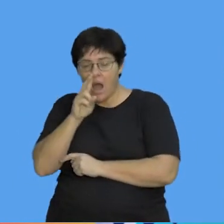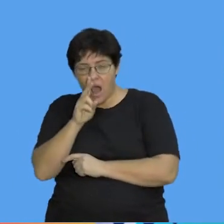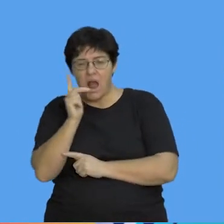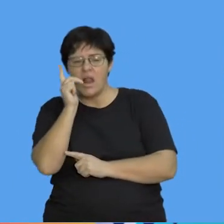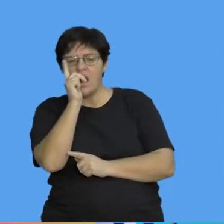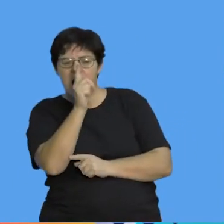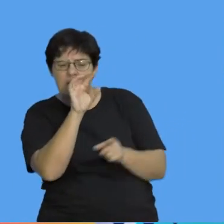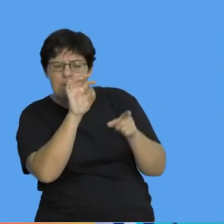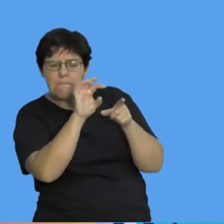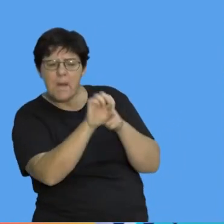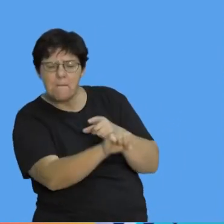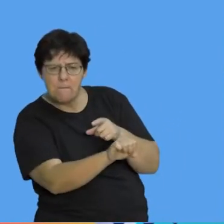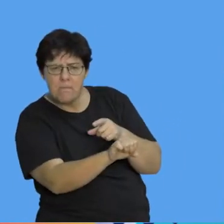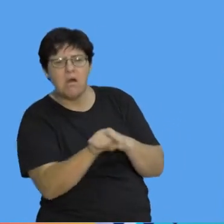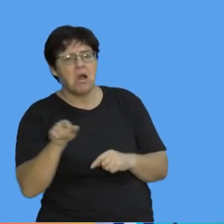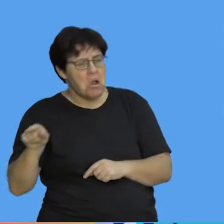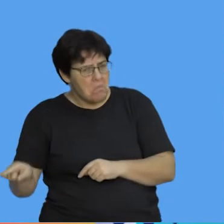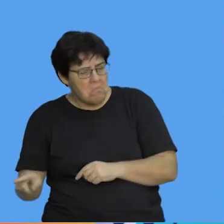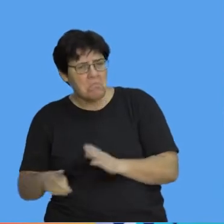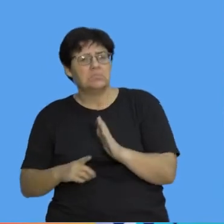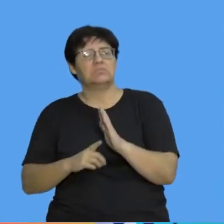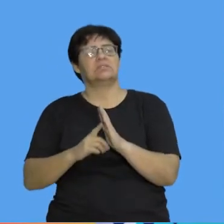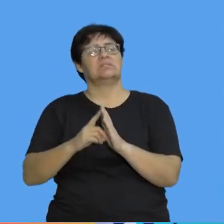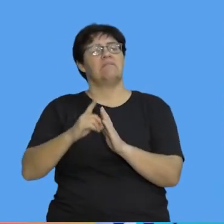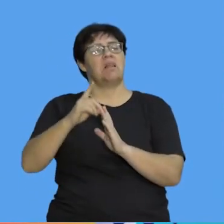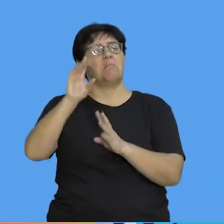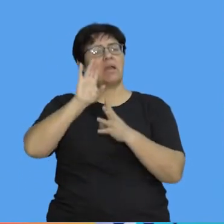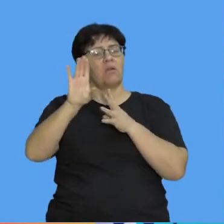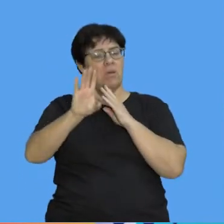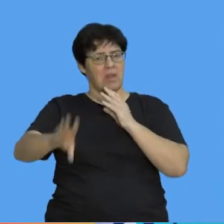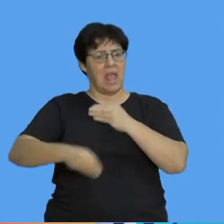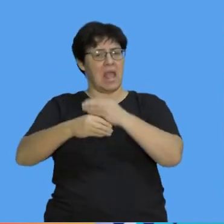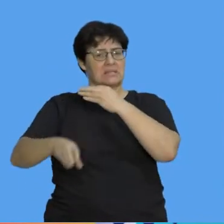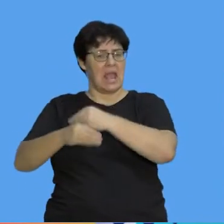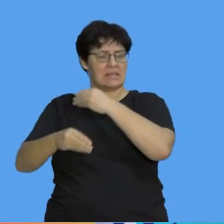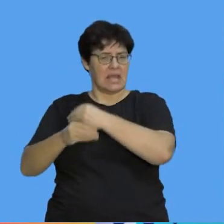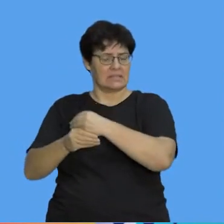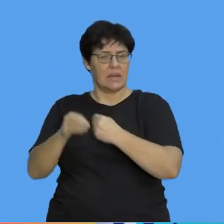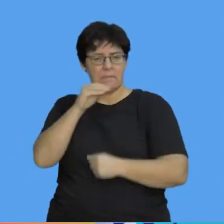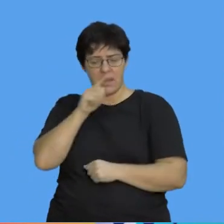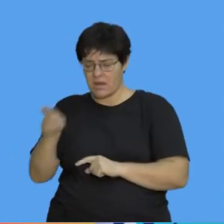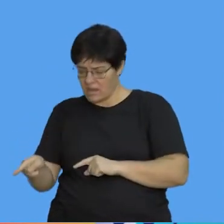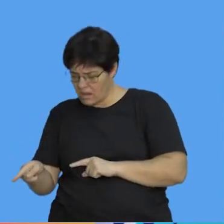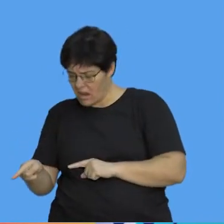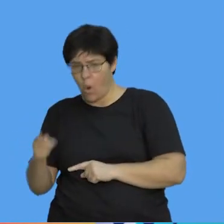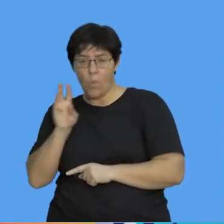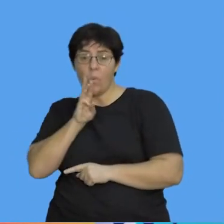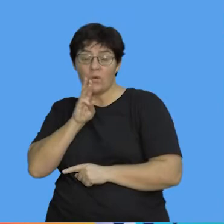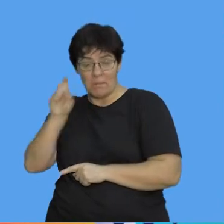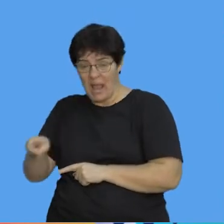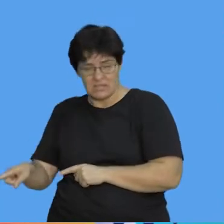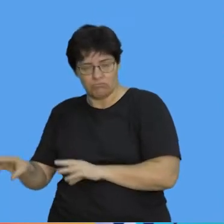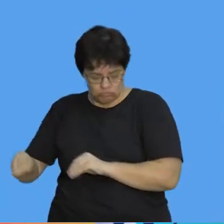we saw later on that they were able to develop certain characteristics that enabled them to live on